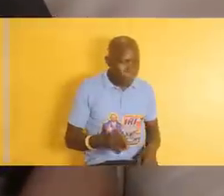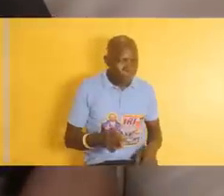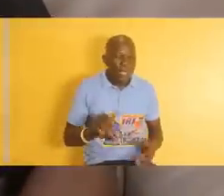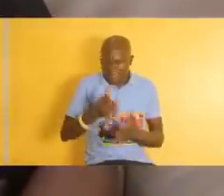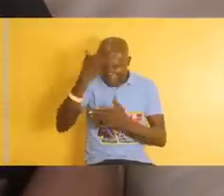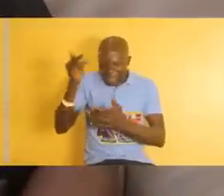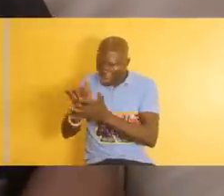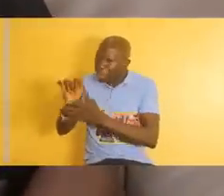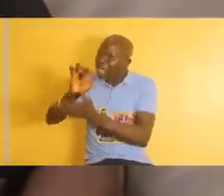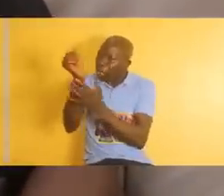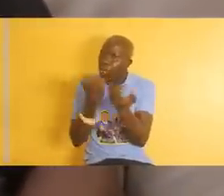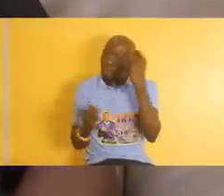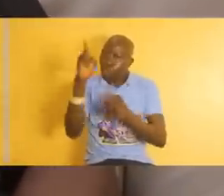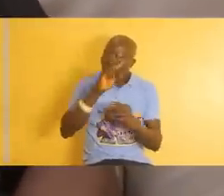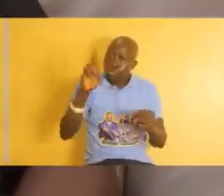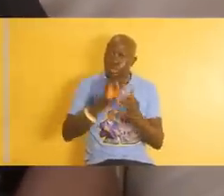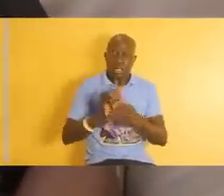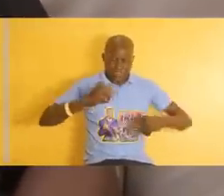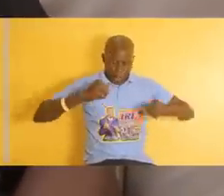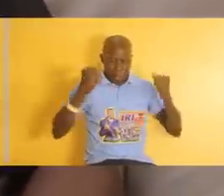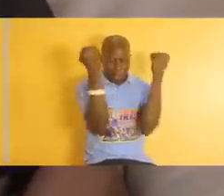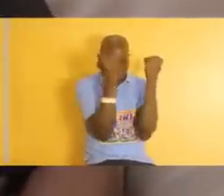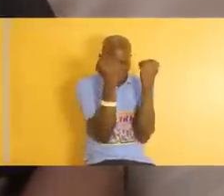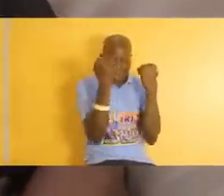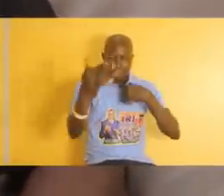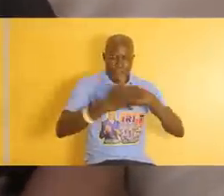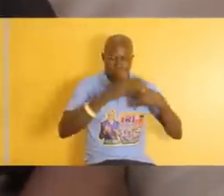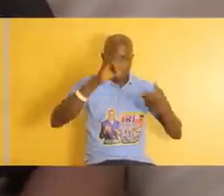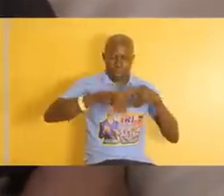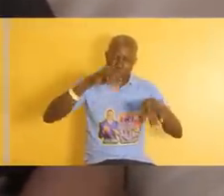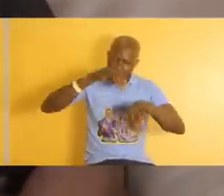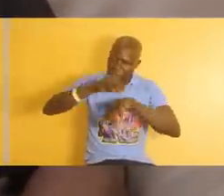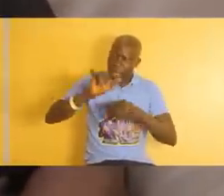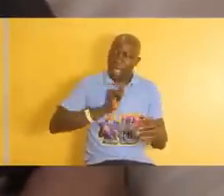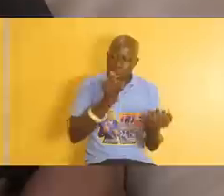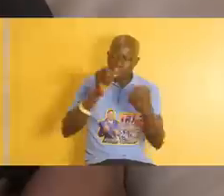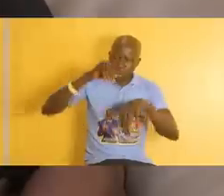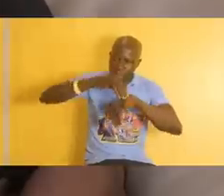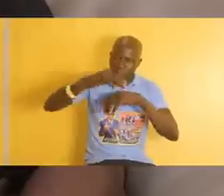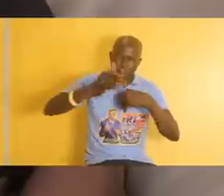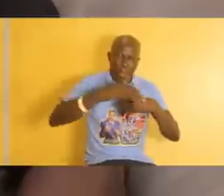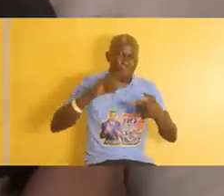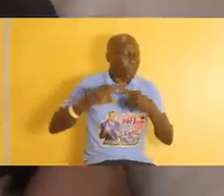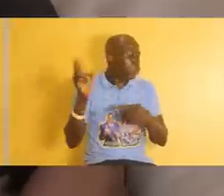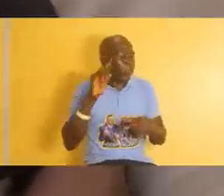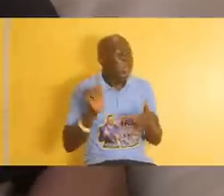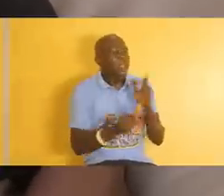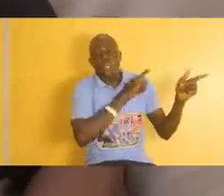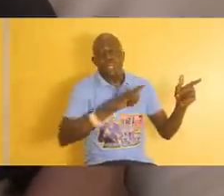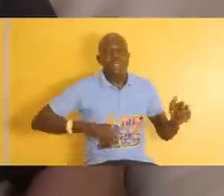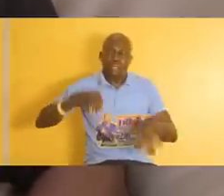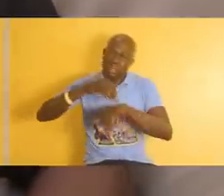a máa lo agbára back to the sender. Because we will use power of God. Ó fẹ́ padà síbi tó ti wá. He wants to send it back to the sender. Olúwa rán